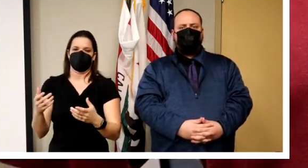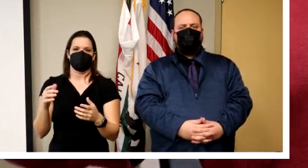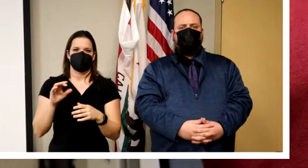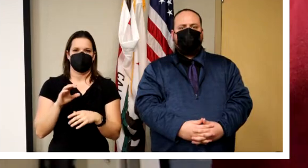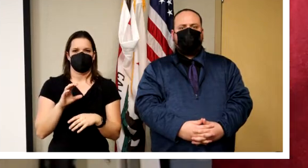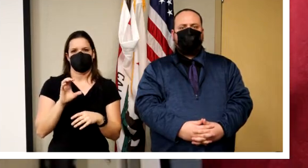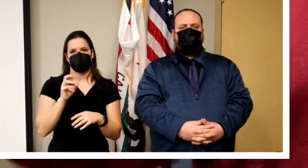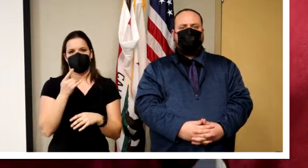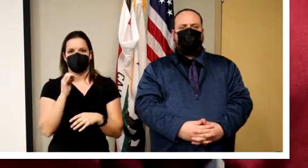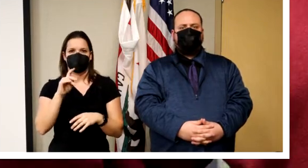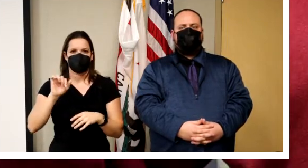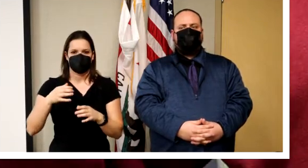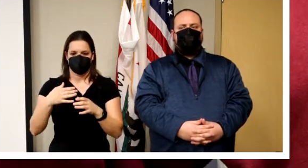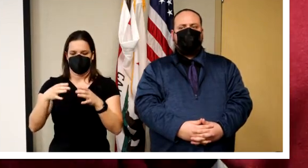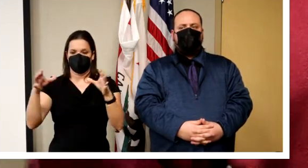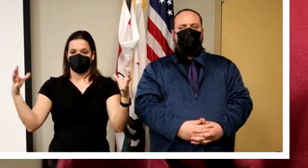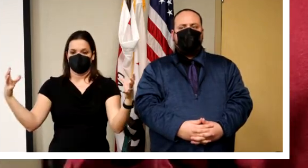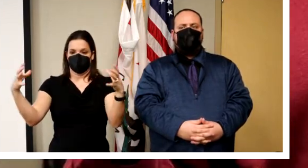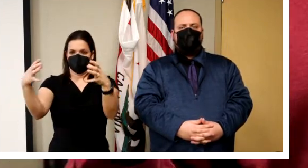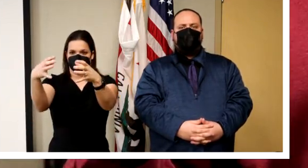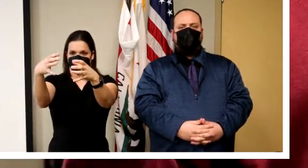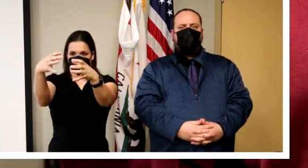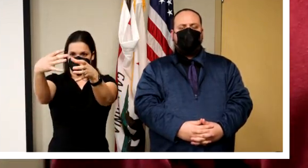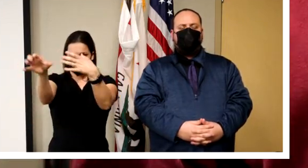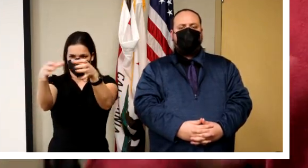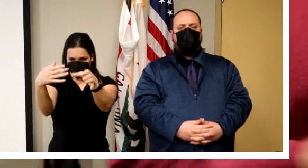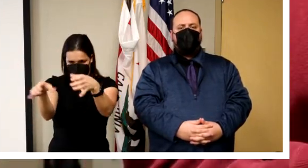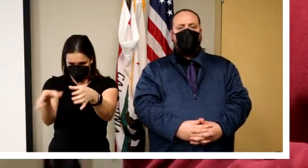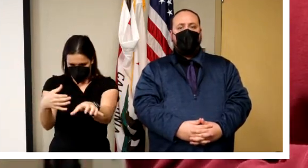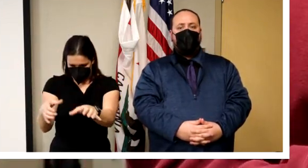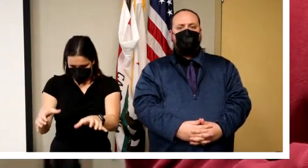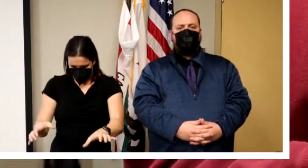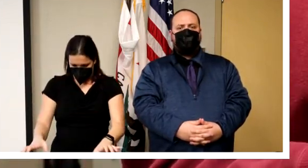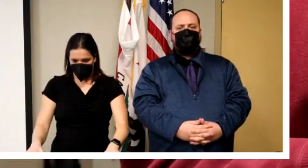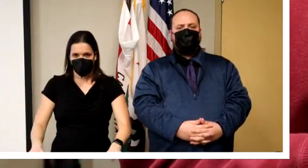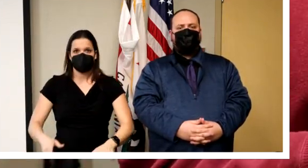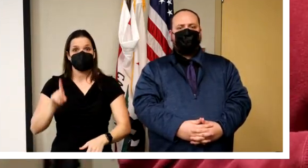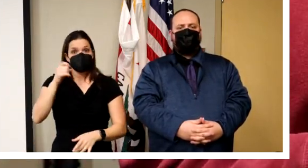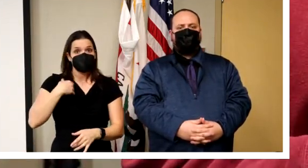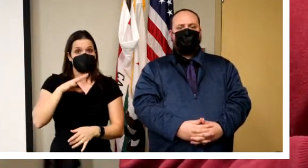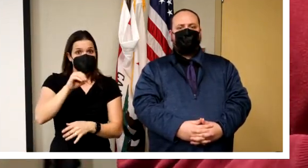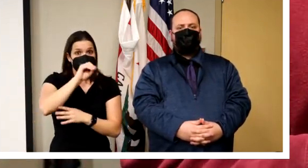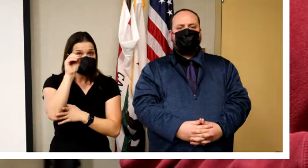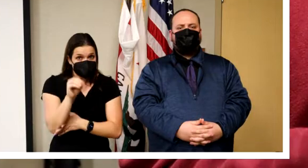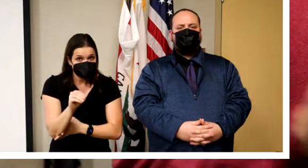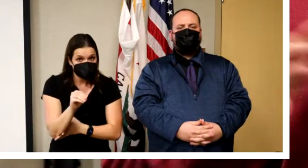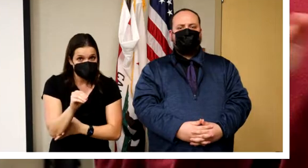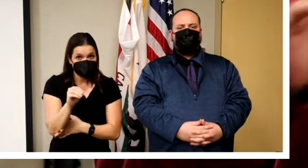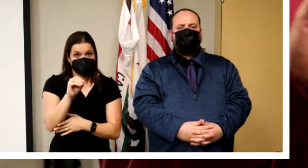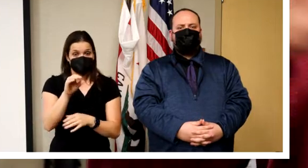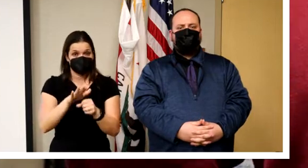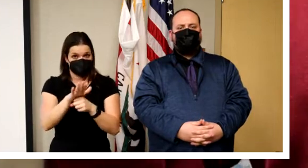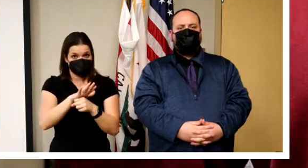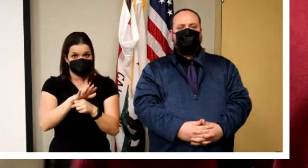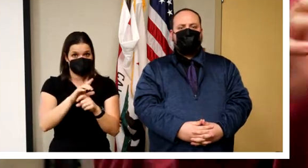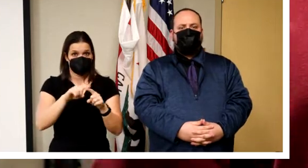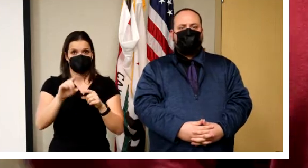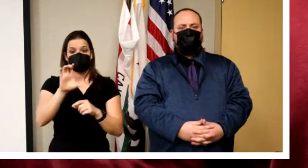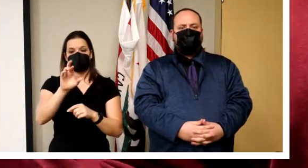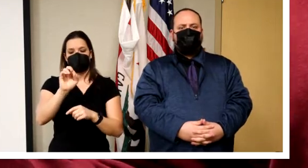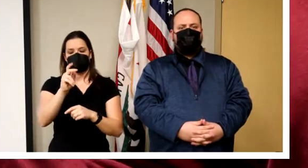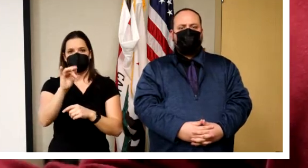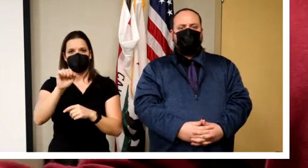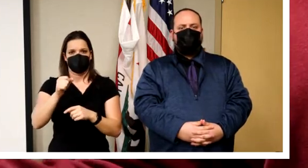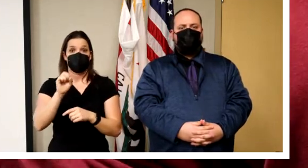the first thing I talked about, which is splitting a community all up into pieces that should have been able to get 50% of a district, and that's cracking,